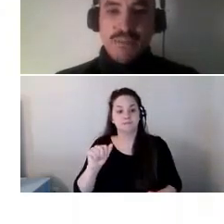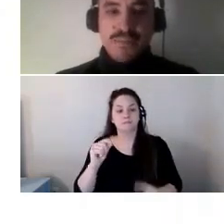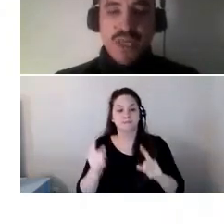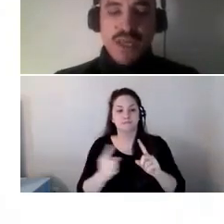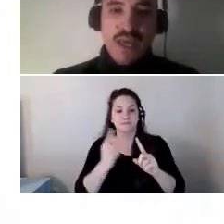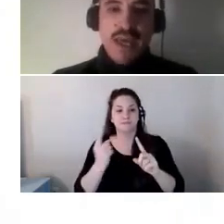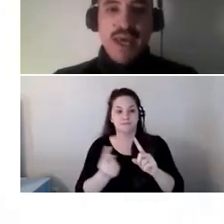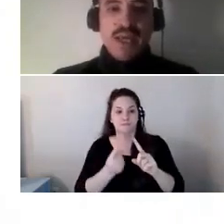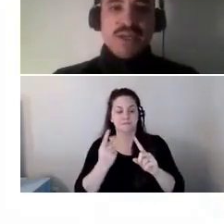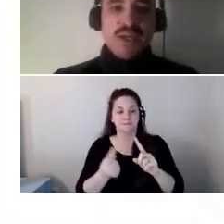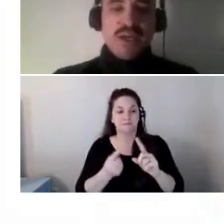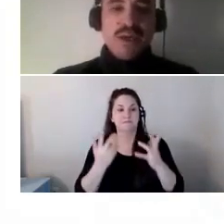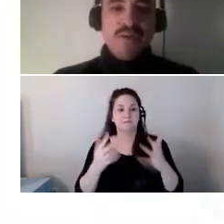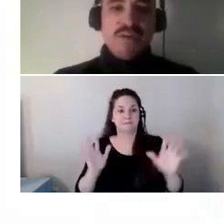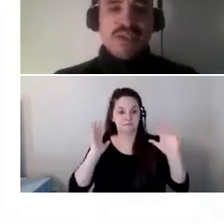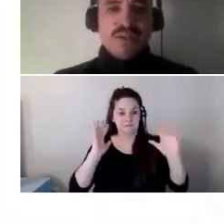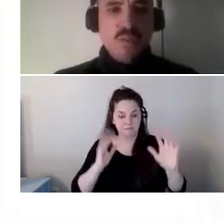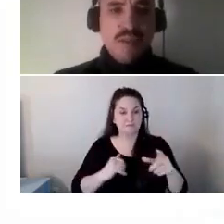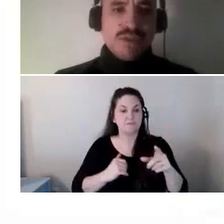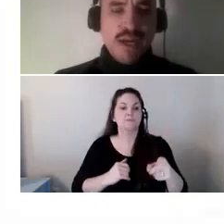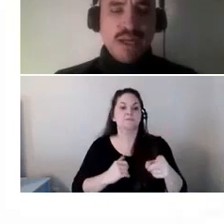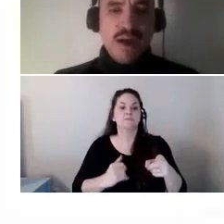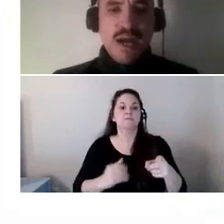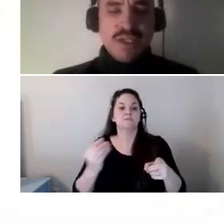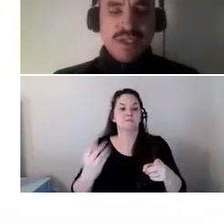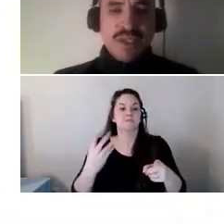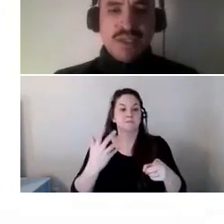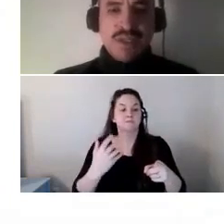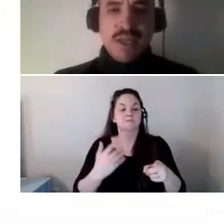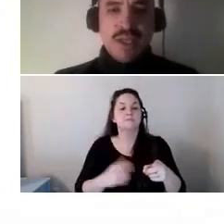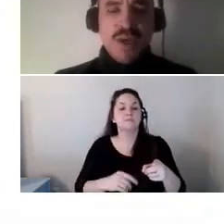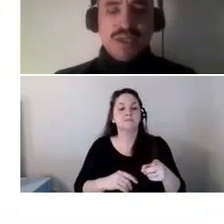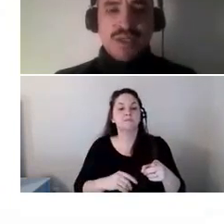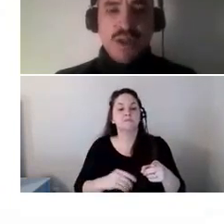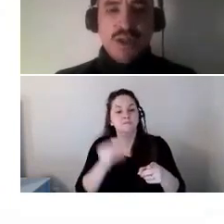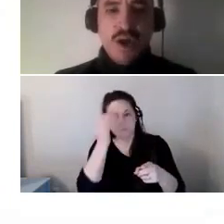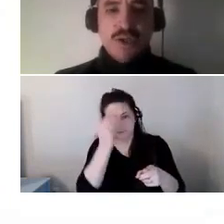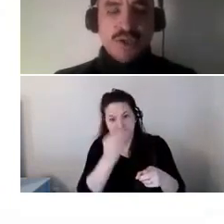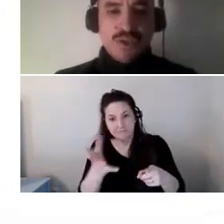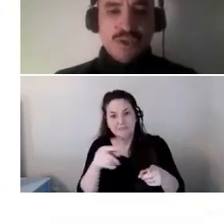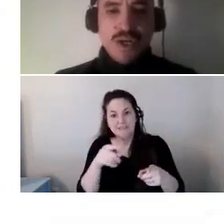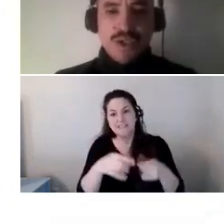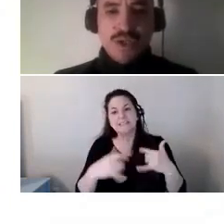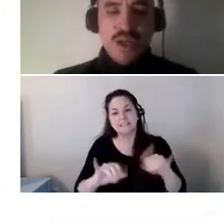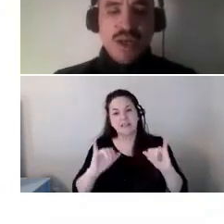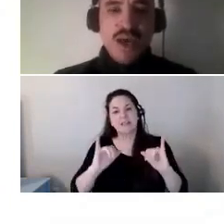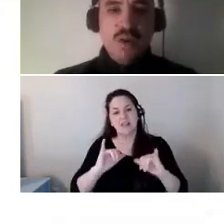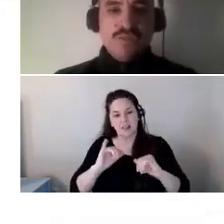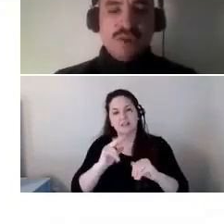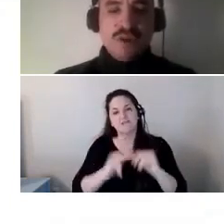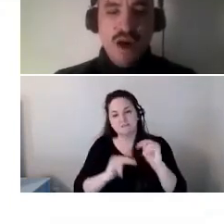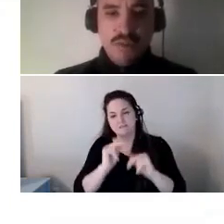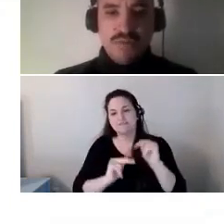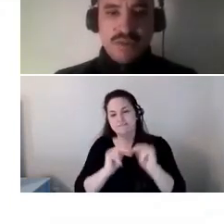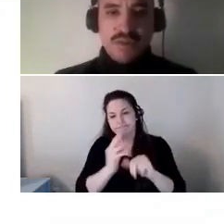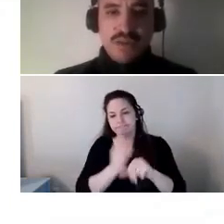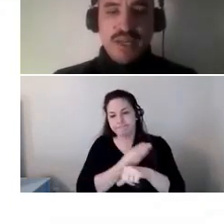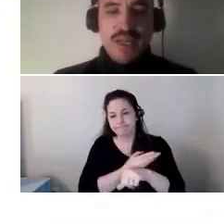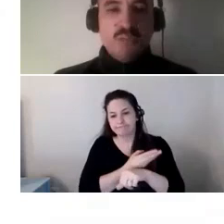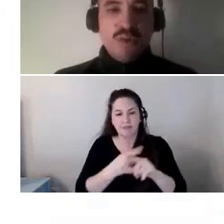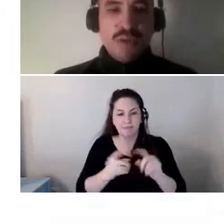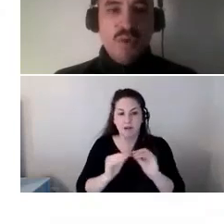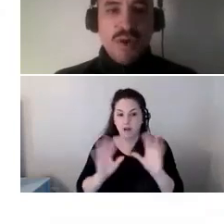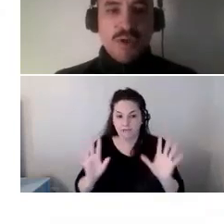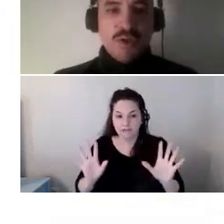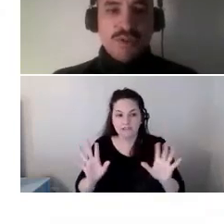icon, and this website, I just need to tell you, is still under construction. However, obviously